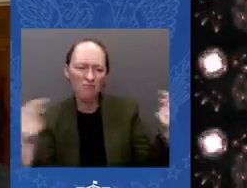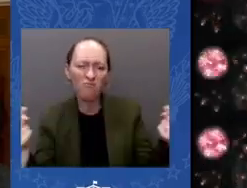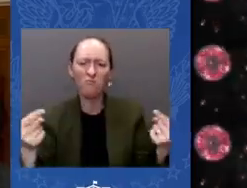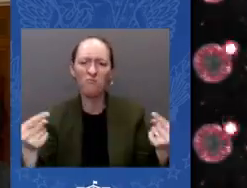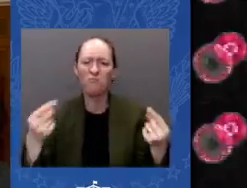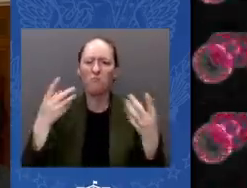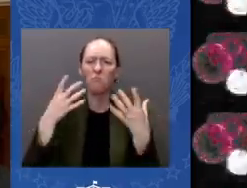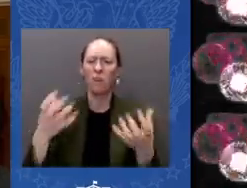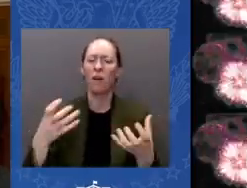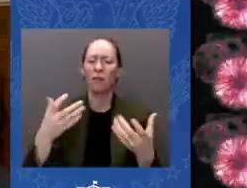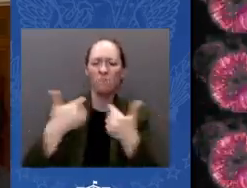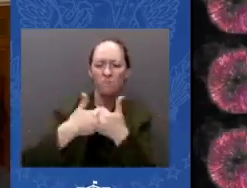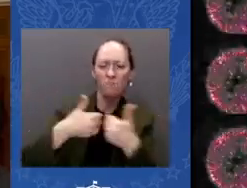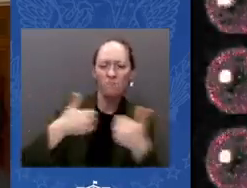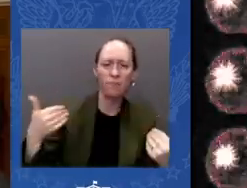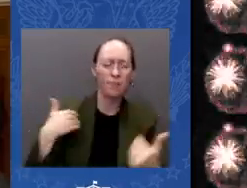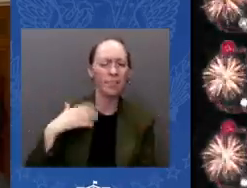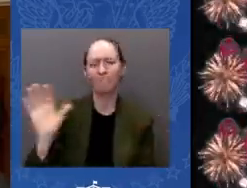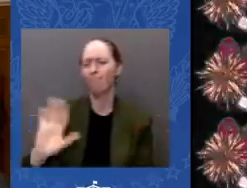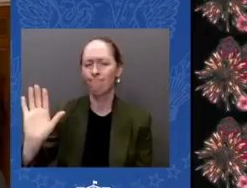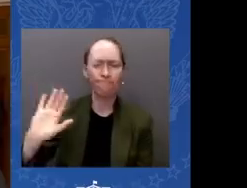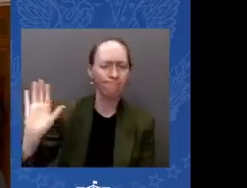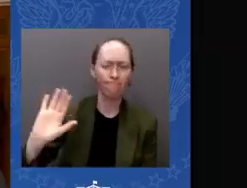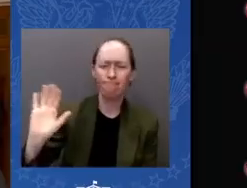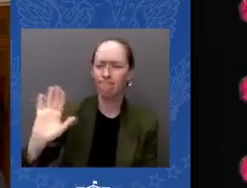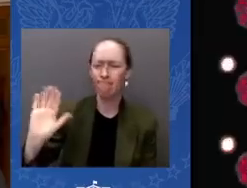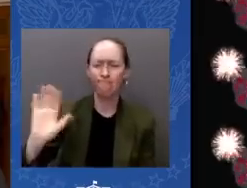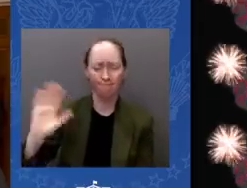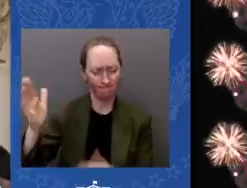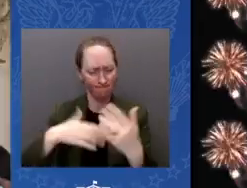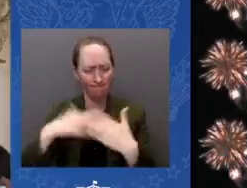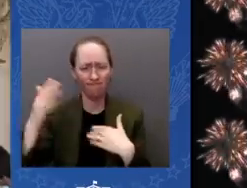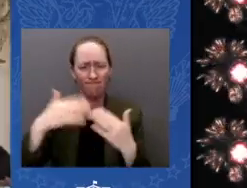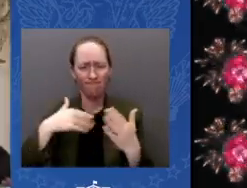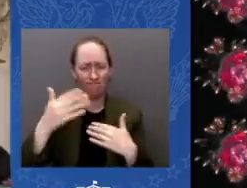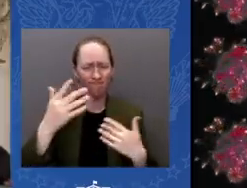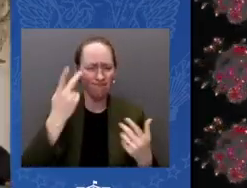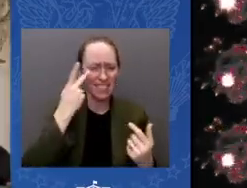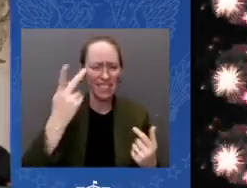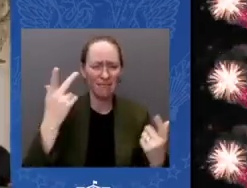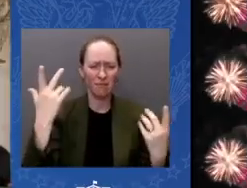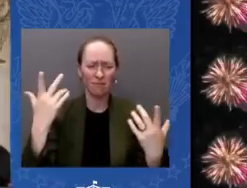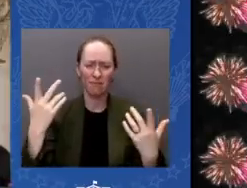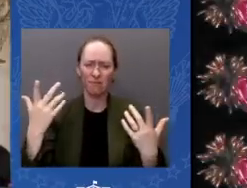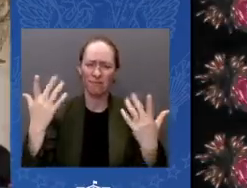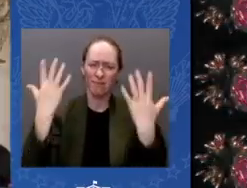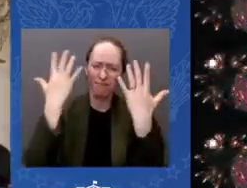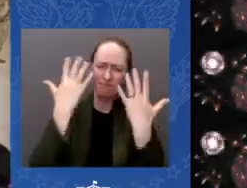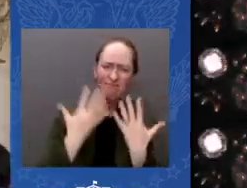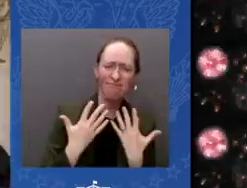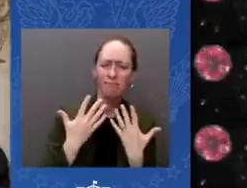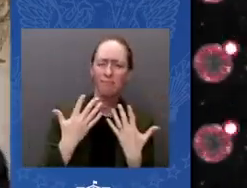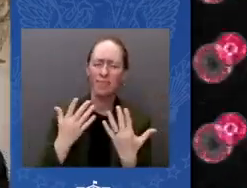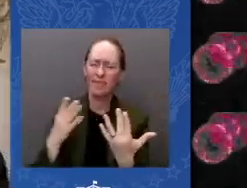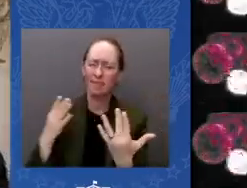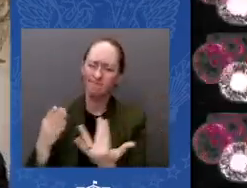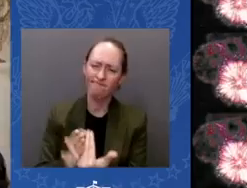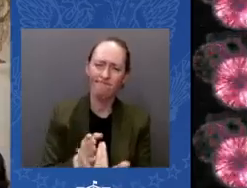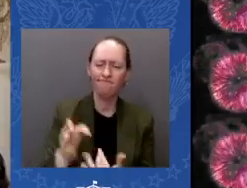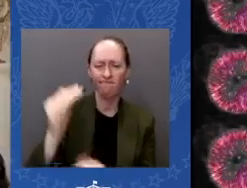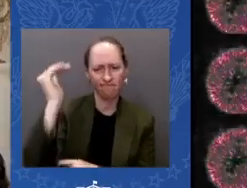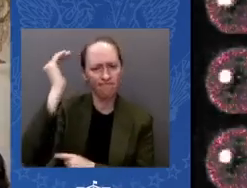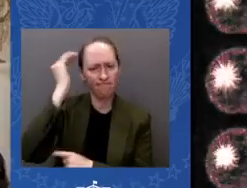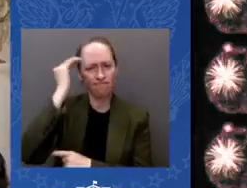light shines the brightest. That is part of what we are reminded of in Diwali. In moments